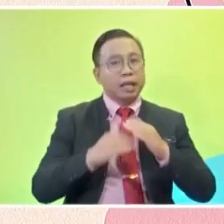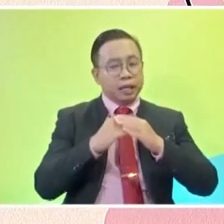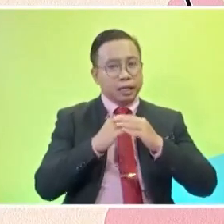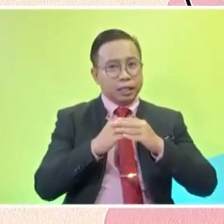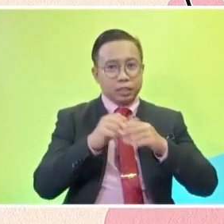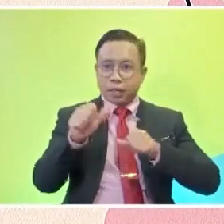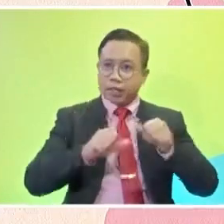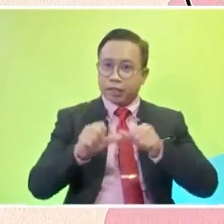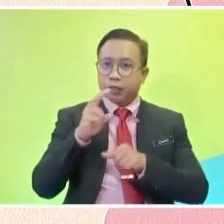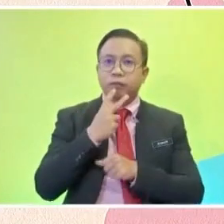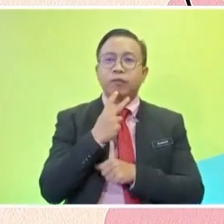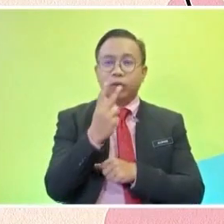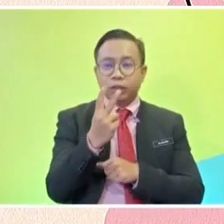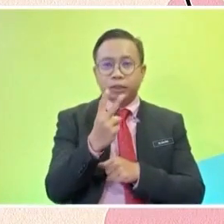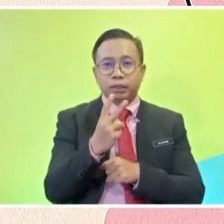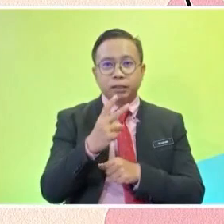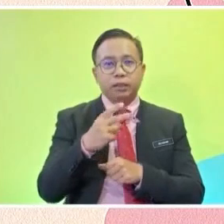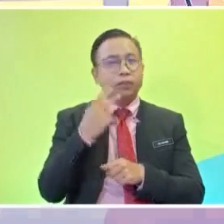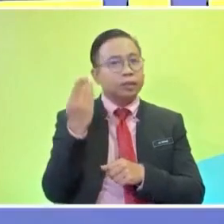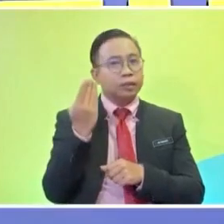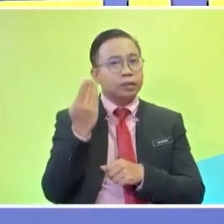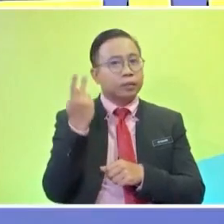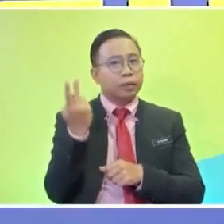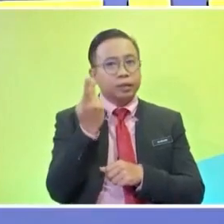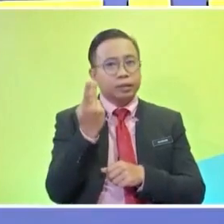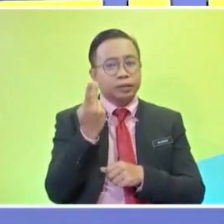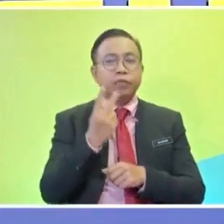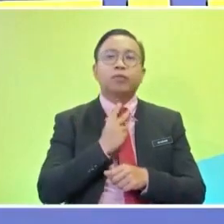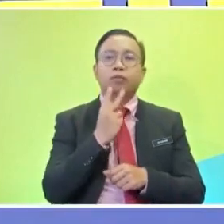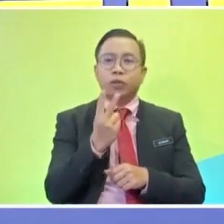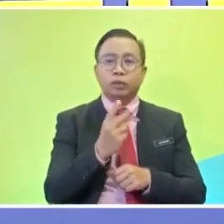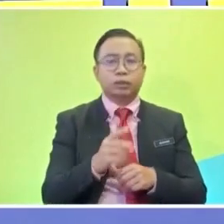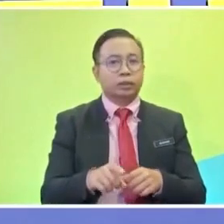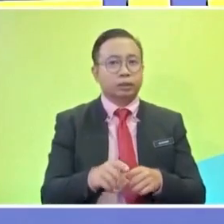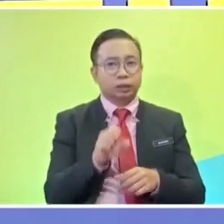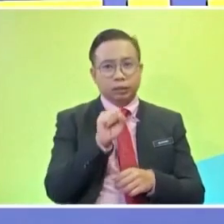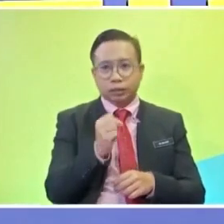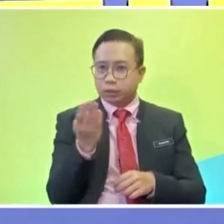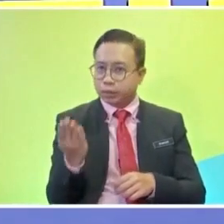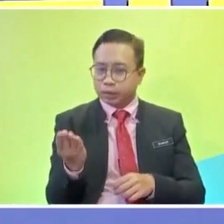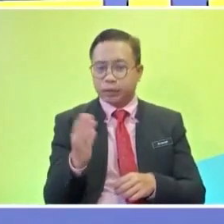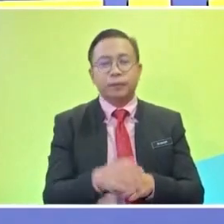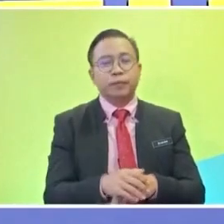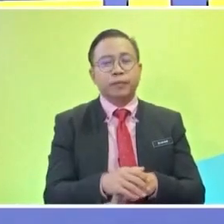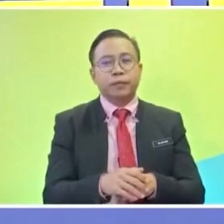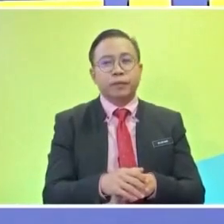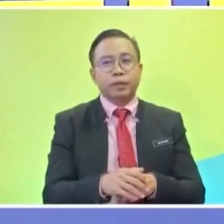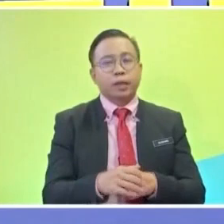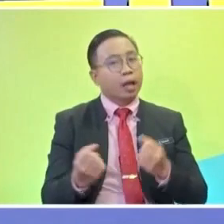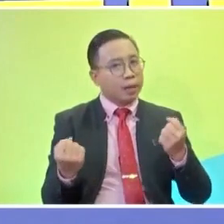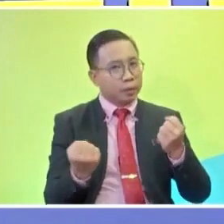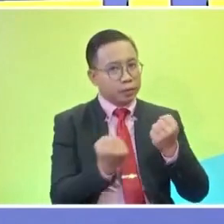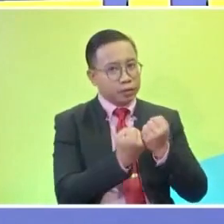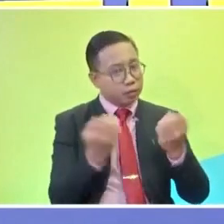the active voice, we've got the passive voice. So the active voice is actually used, okay, when the subject is the main emphasis and we're emphasizing that